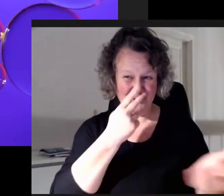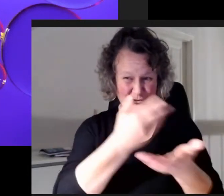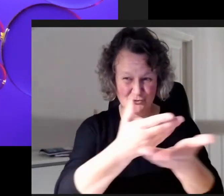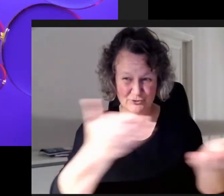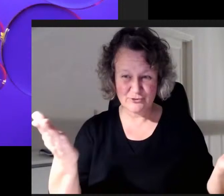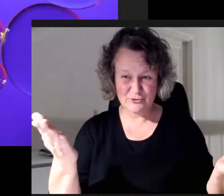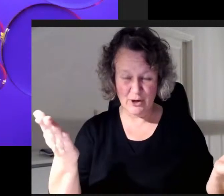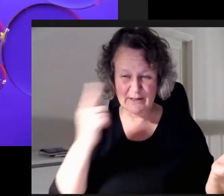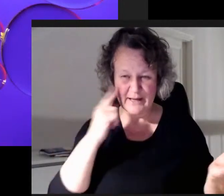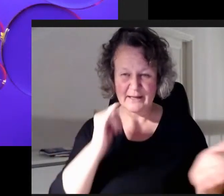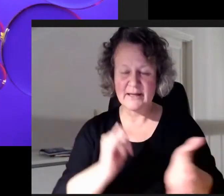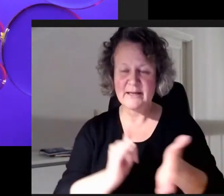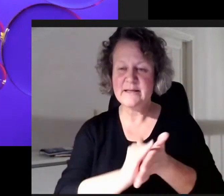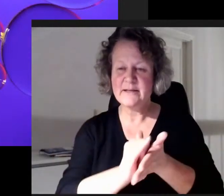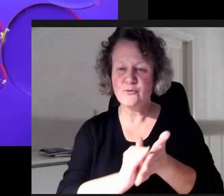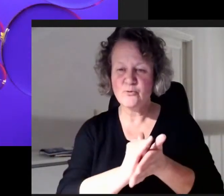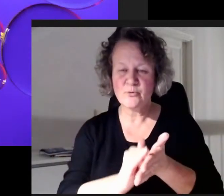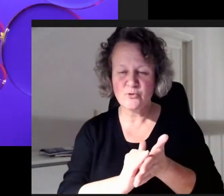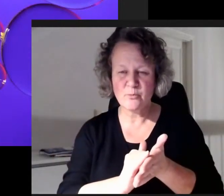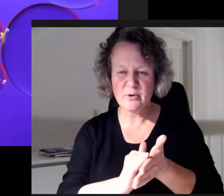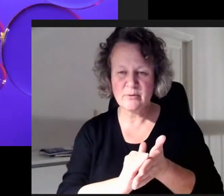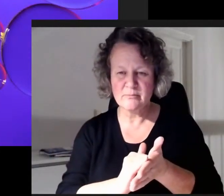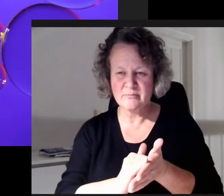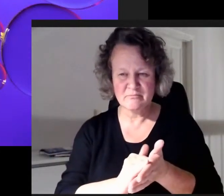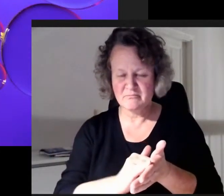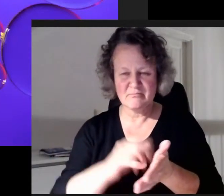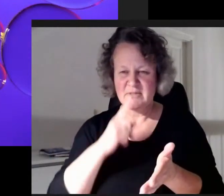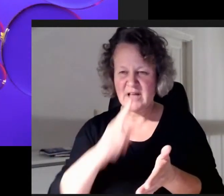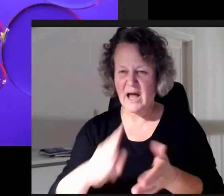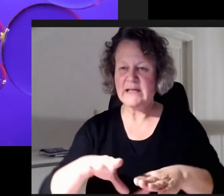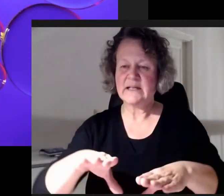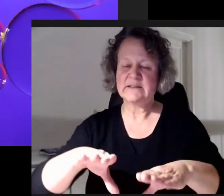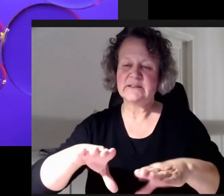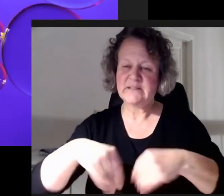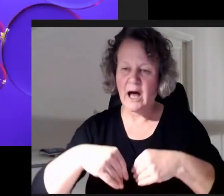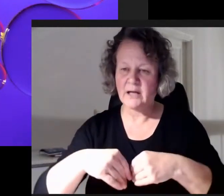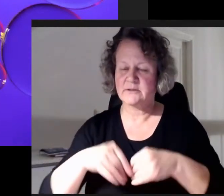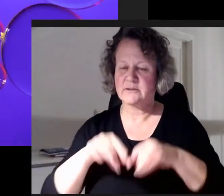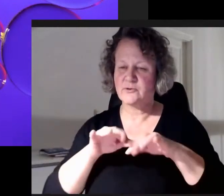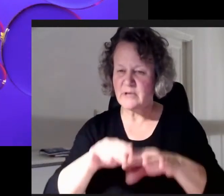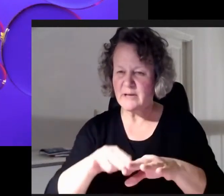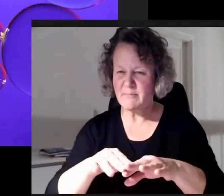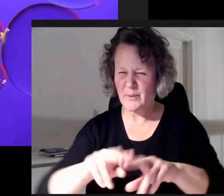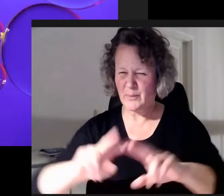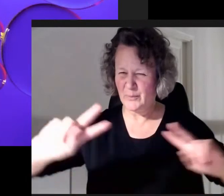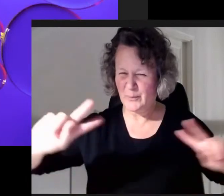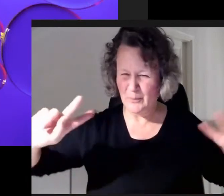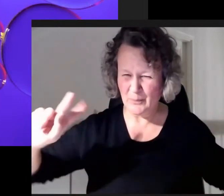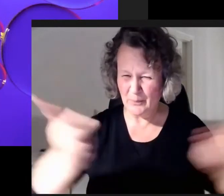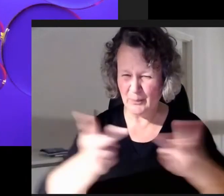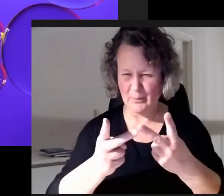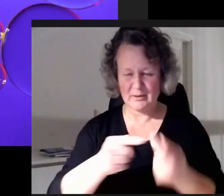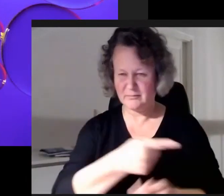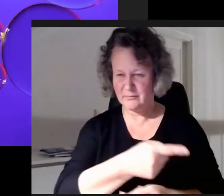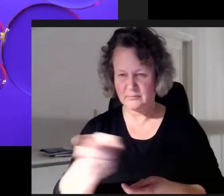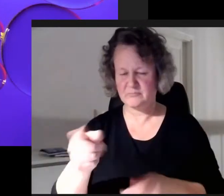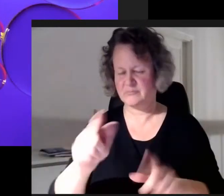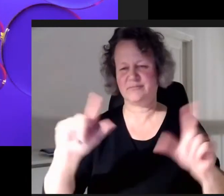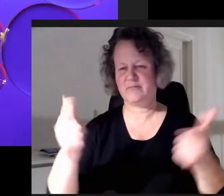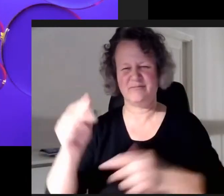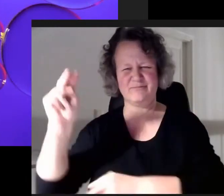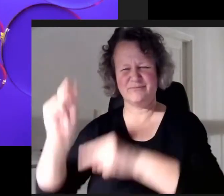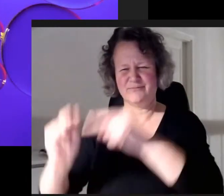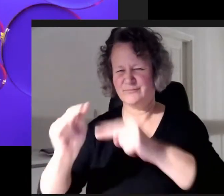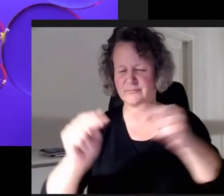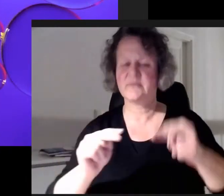bet that everybody who's watching that no video start screen is similar or equal to another bubble or similar to another video